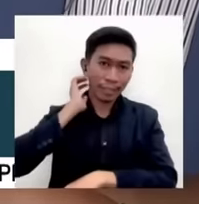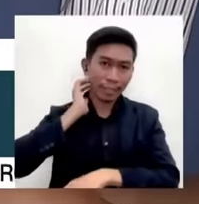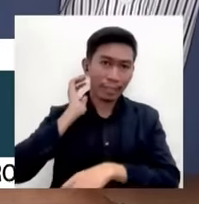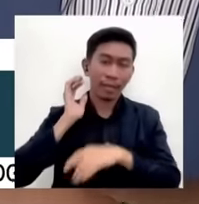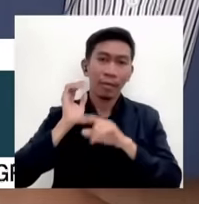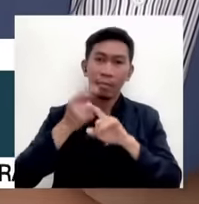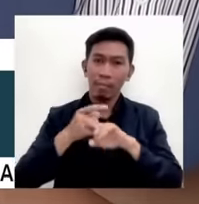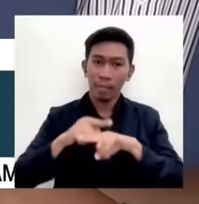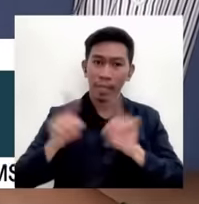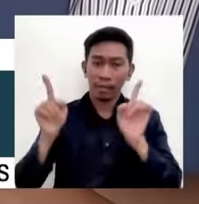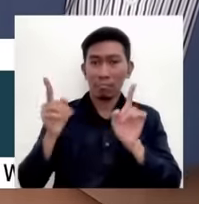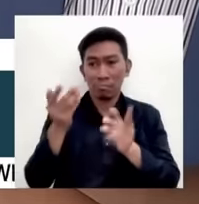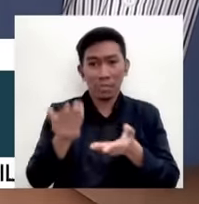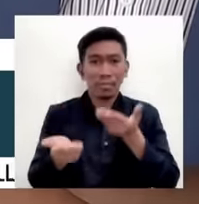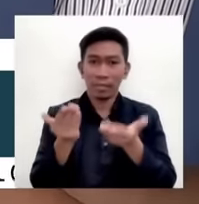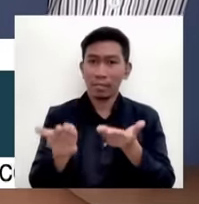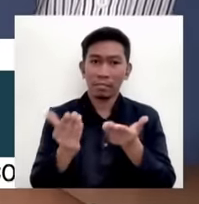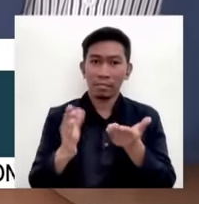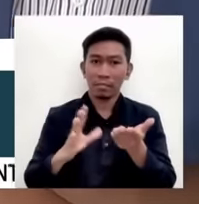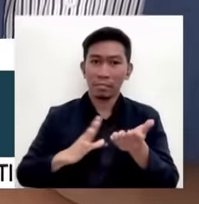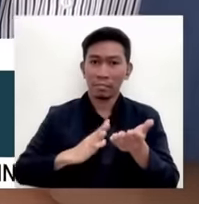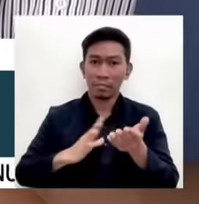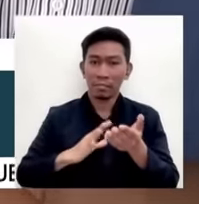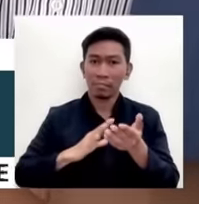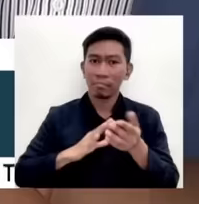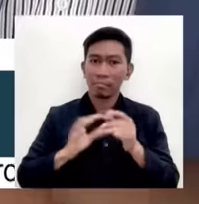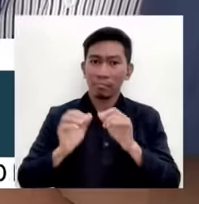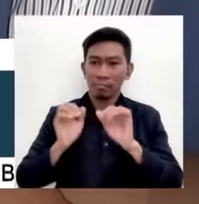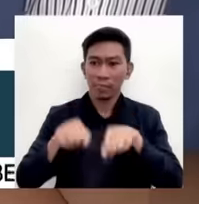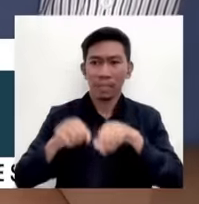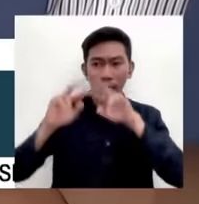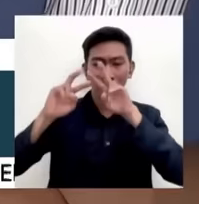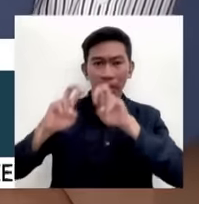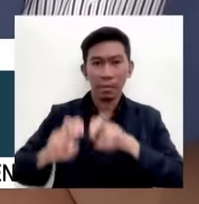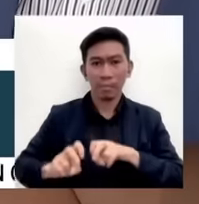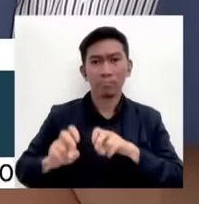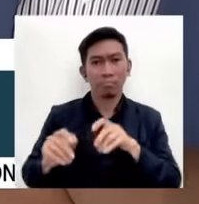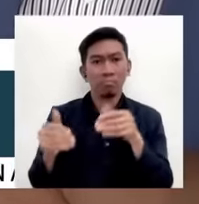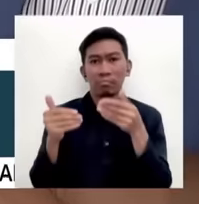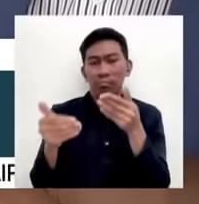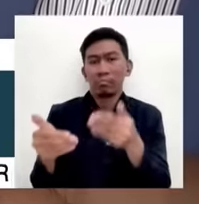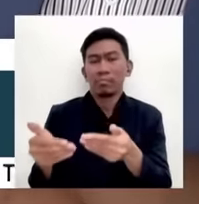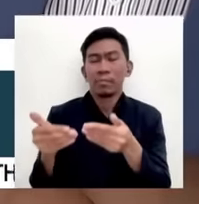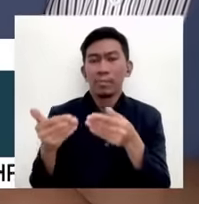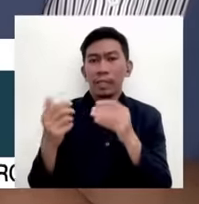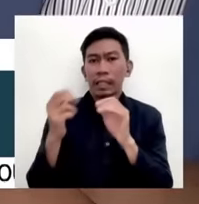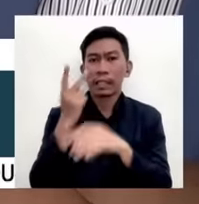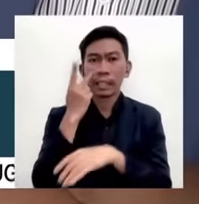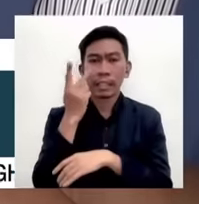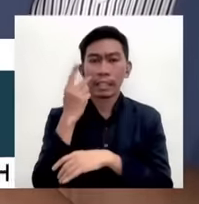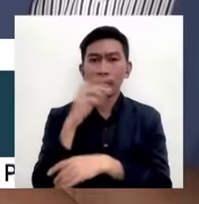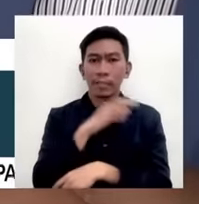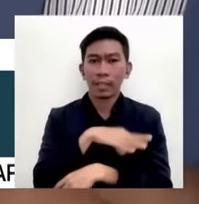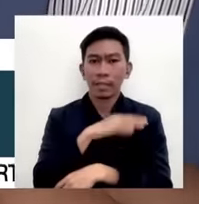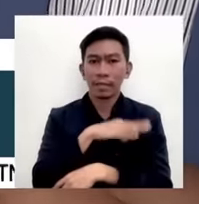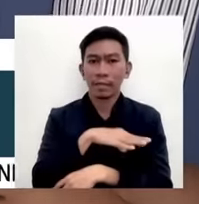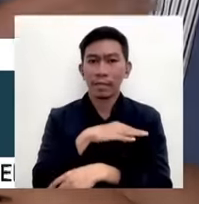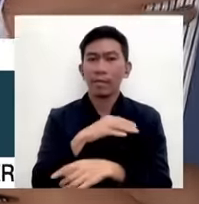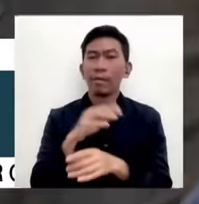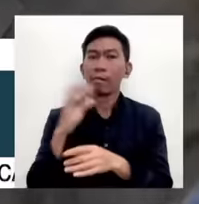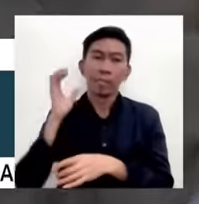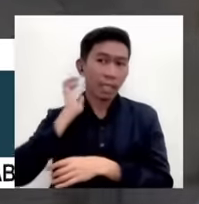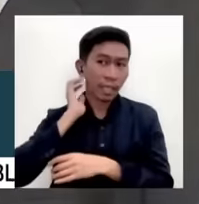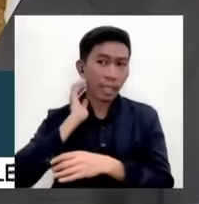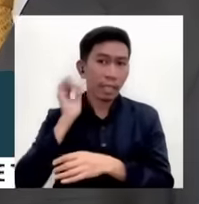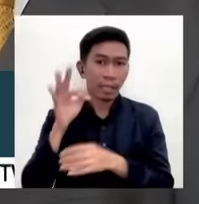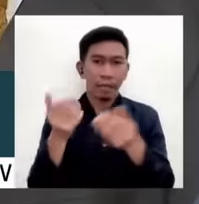probably worth it to look into it, no? Pag-aralan, tingnan natin kung ano ba yung benepisyo ng mga Mindanaoan